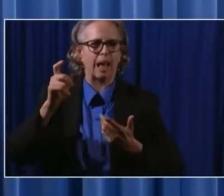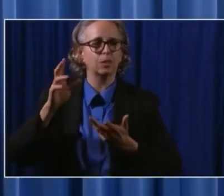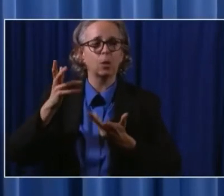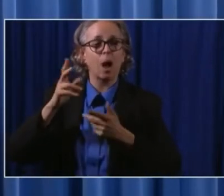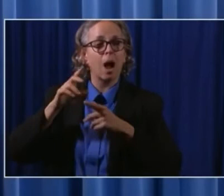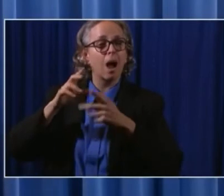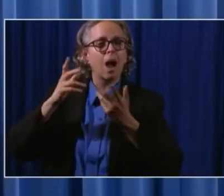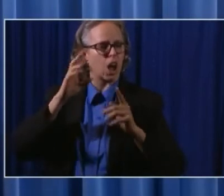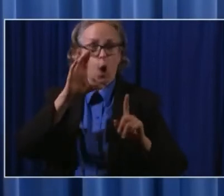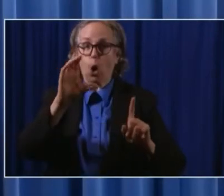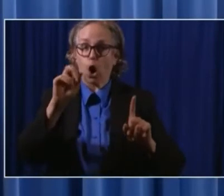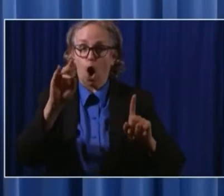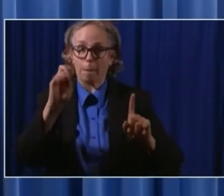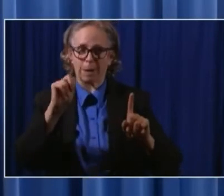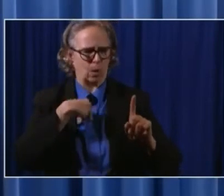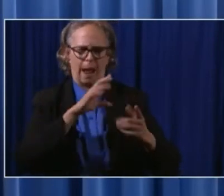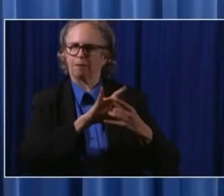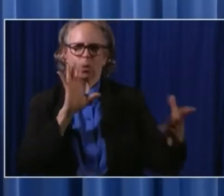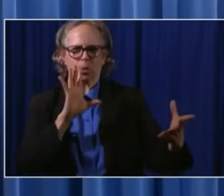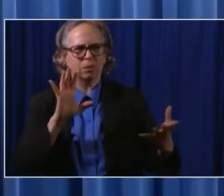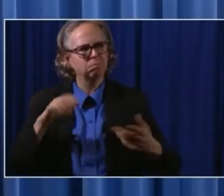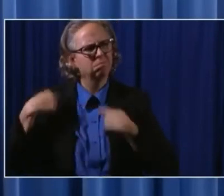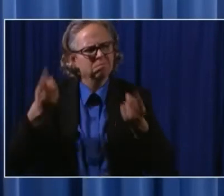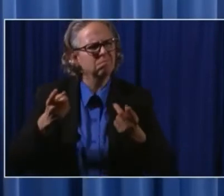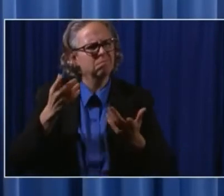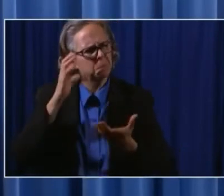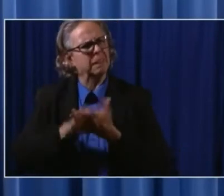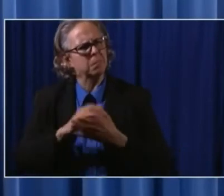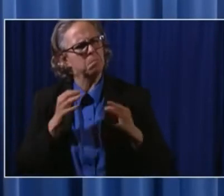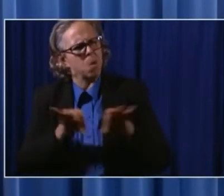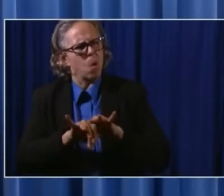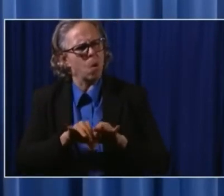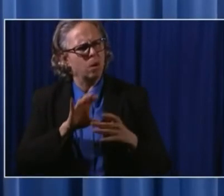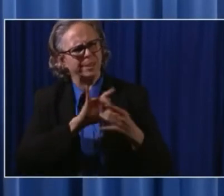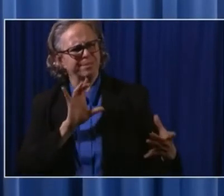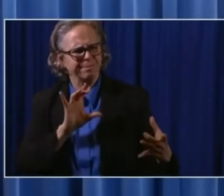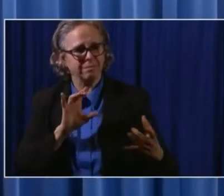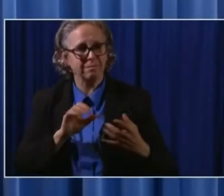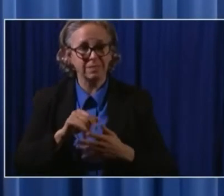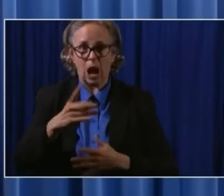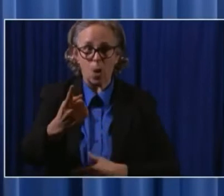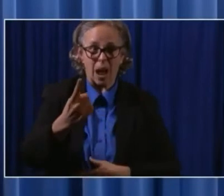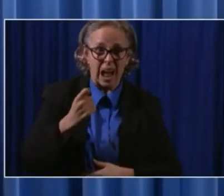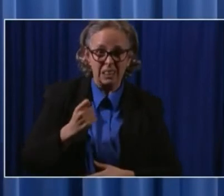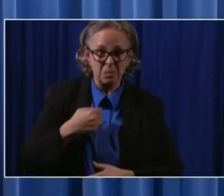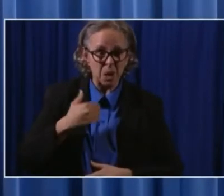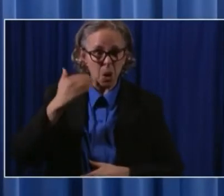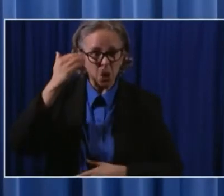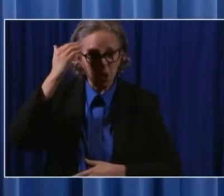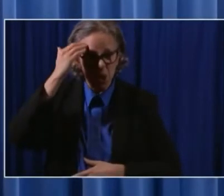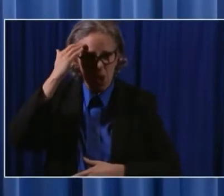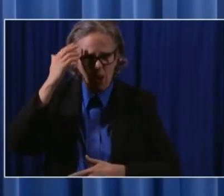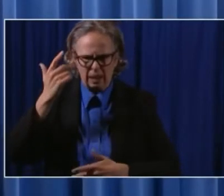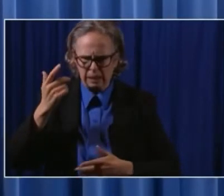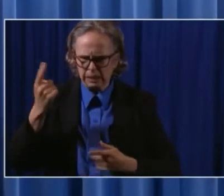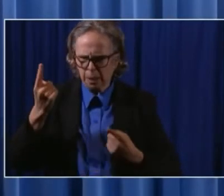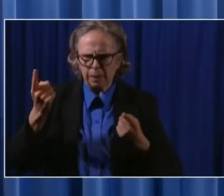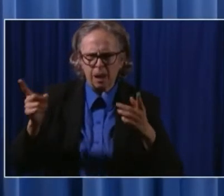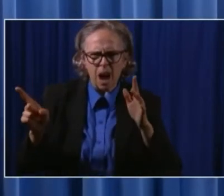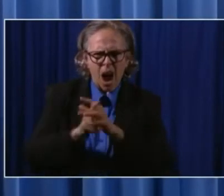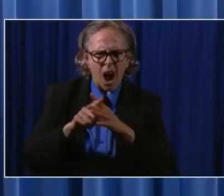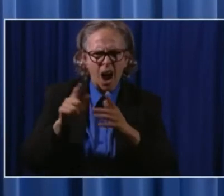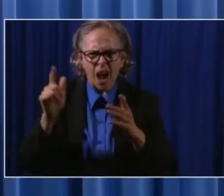the question that I was previously asked was I aware of anything illegal going on? My answer to that was no, I was not aware of anything